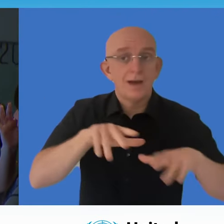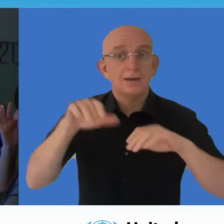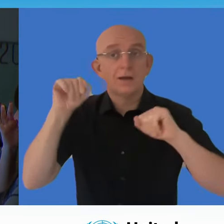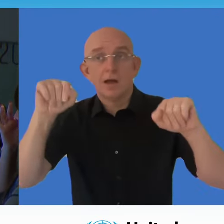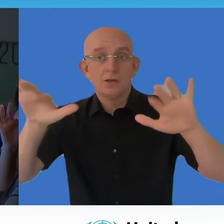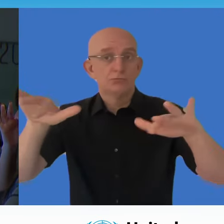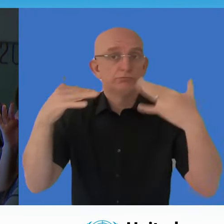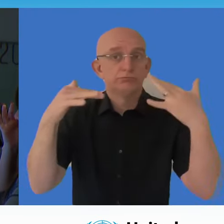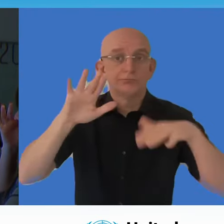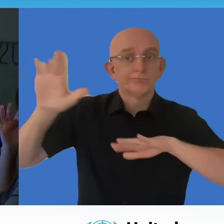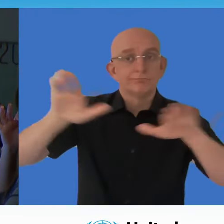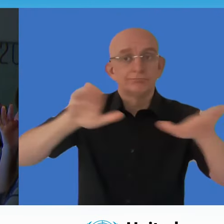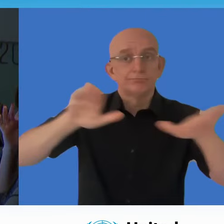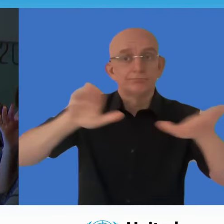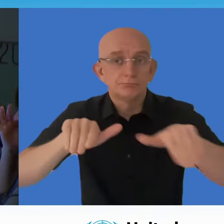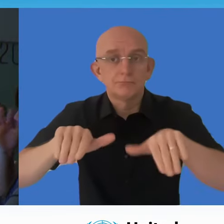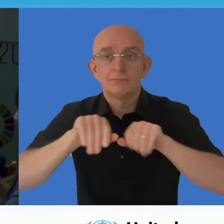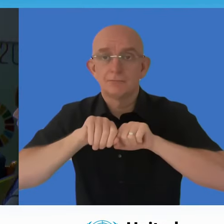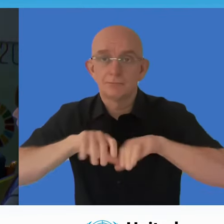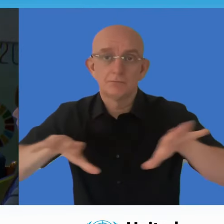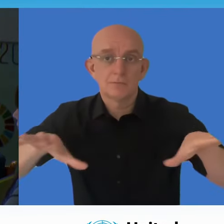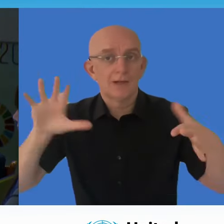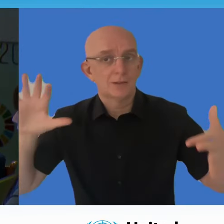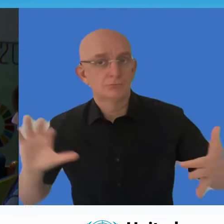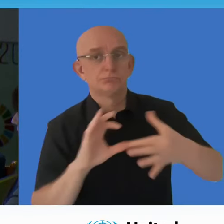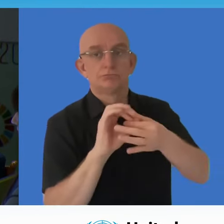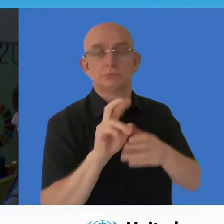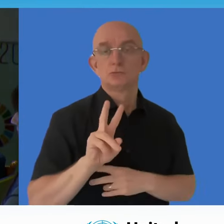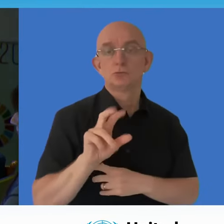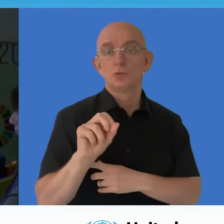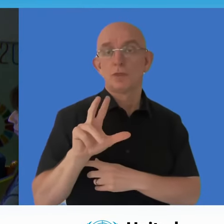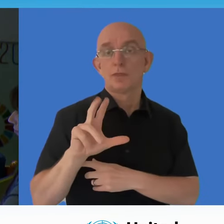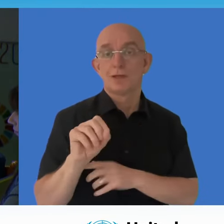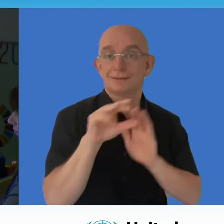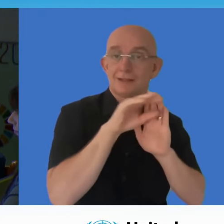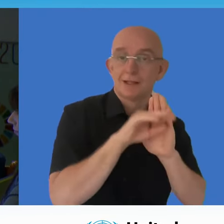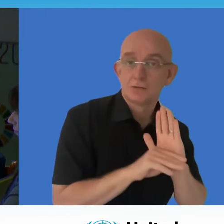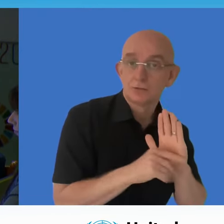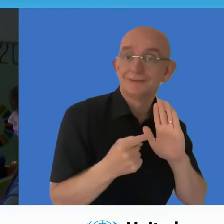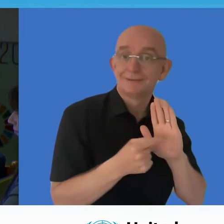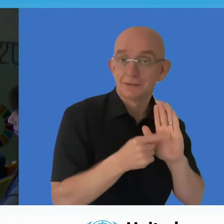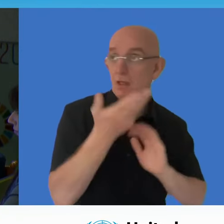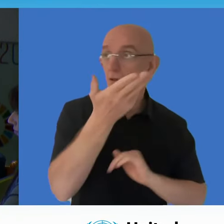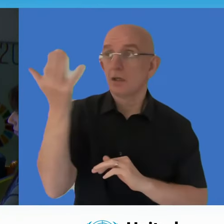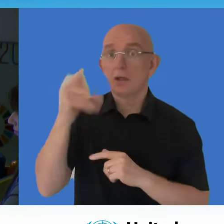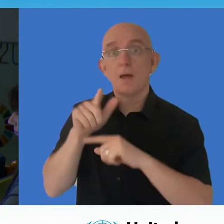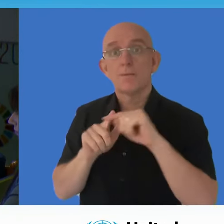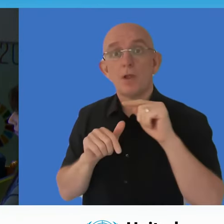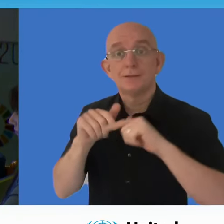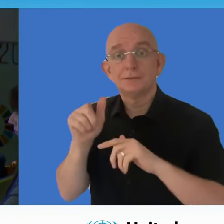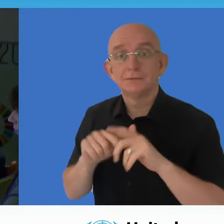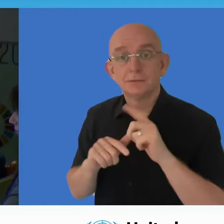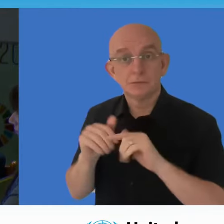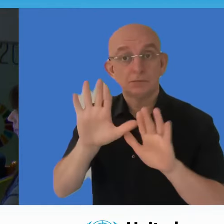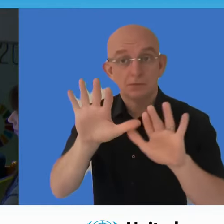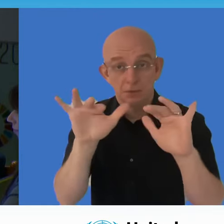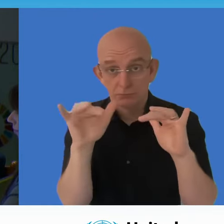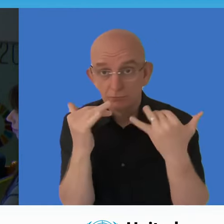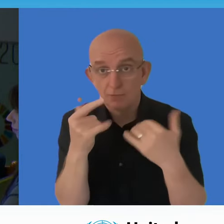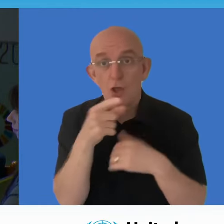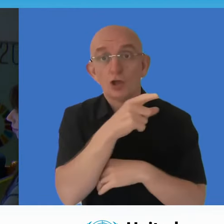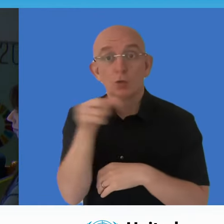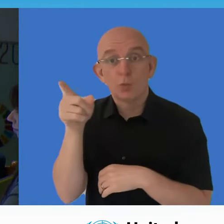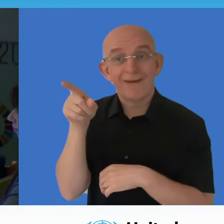2030 agenda. And to the politicians, hear this. You don't just get our votes, you earn them. Our votes